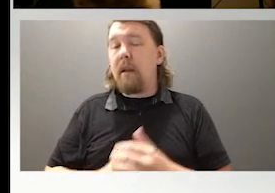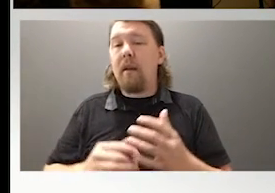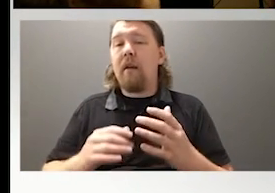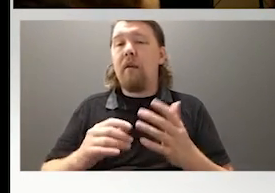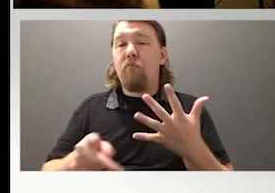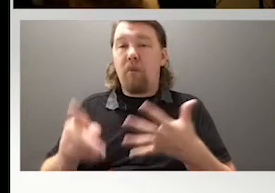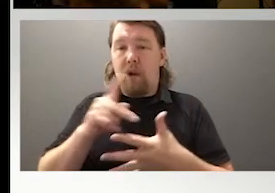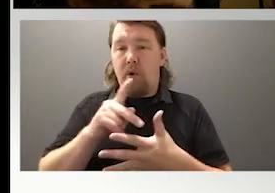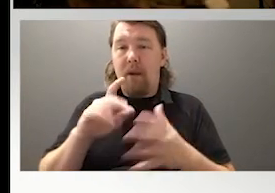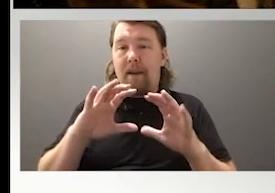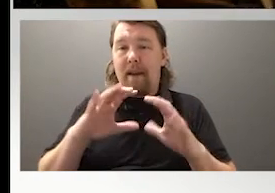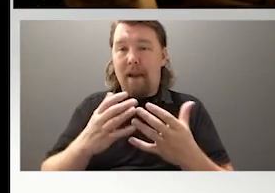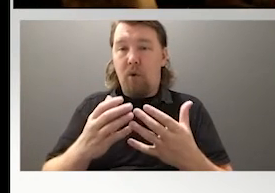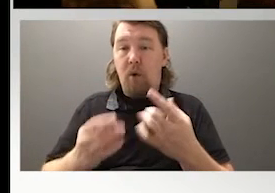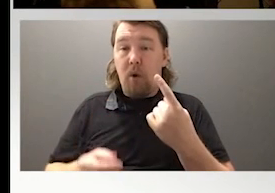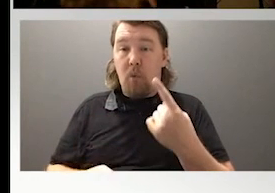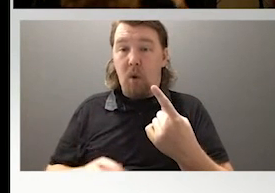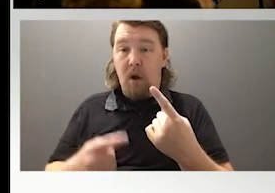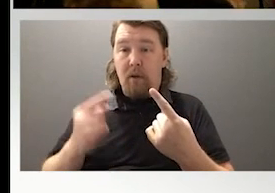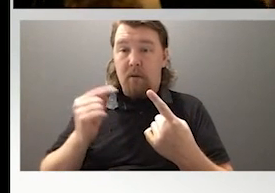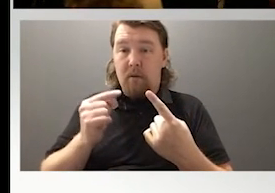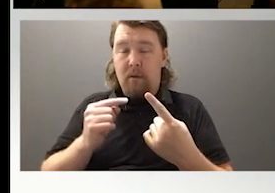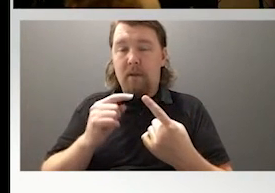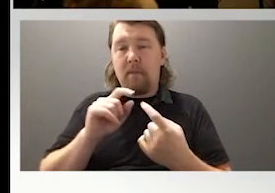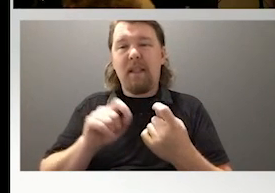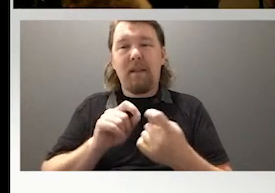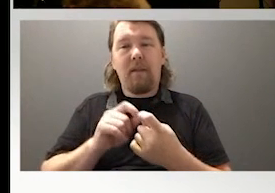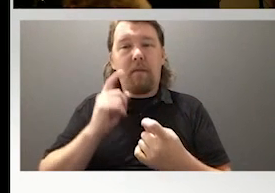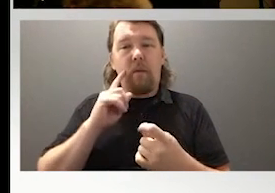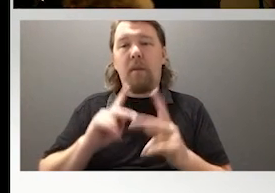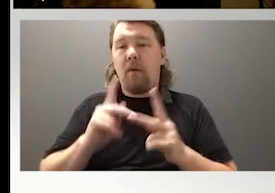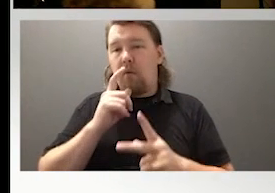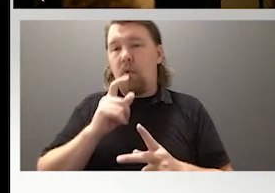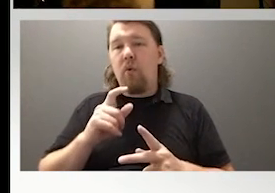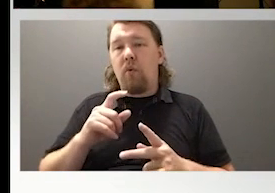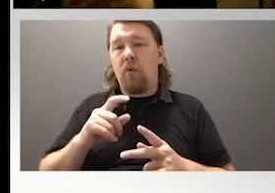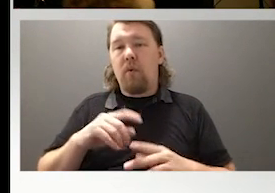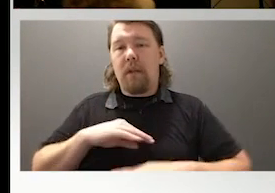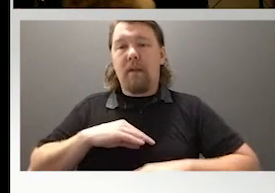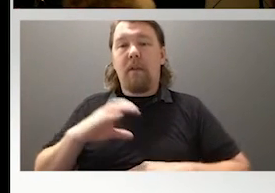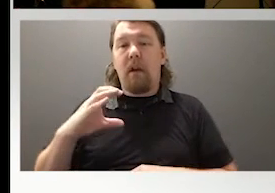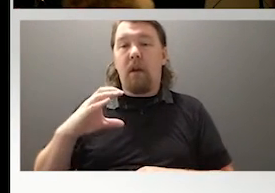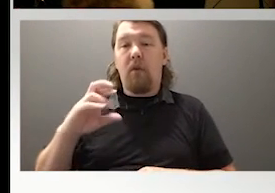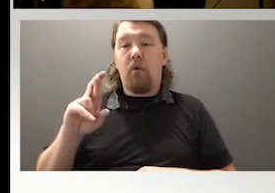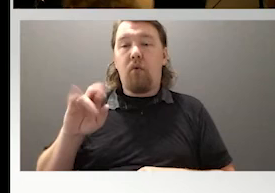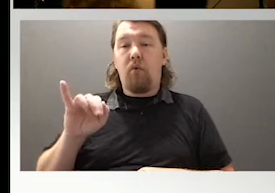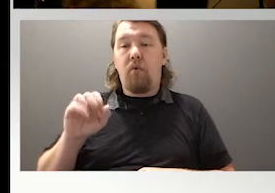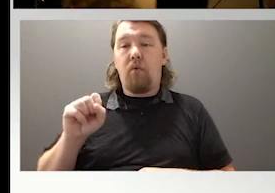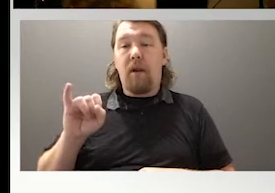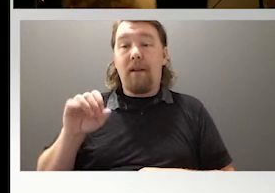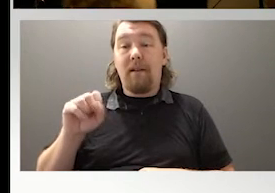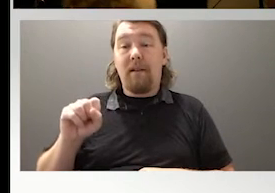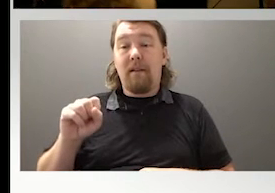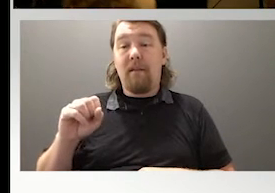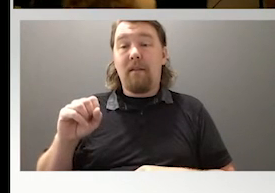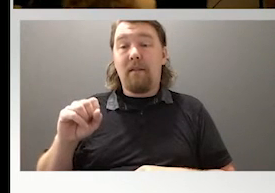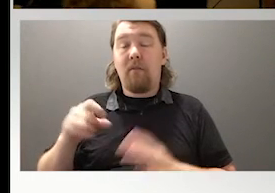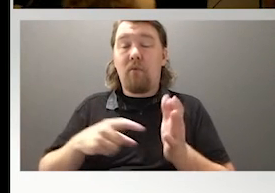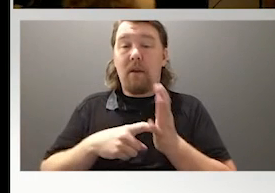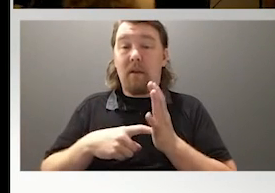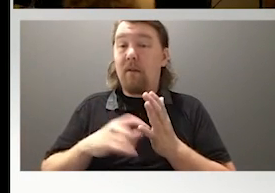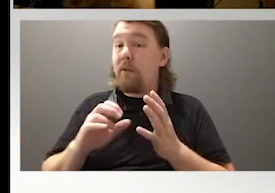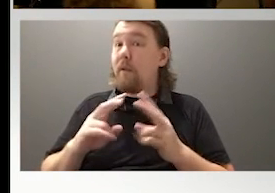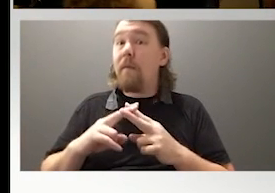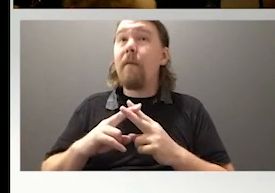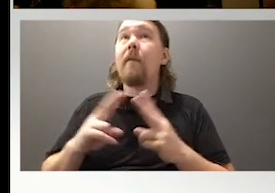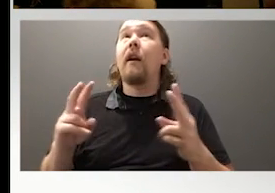category 1 is specific for clients who meet the crisis criteria. crisis criteria is very